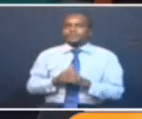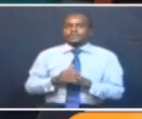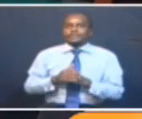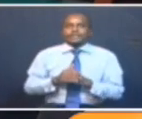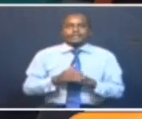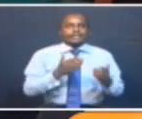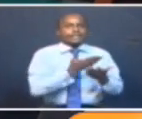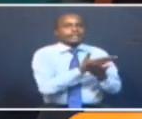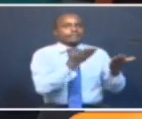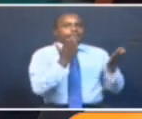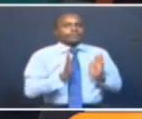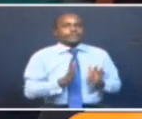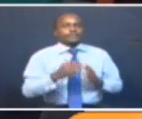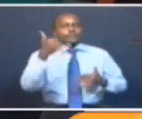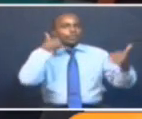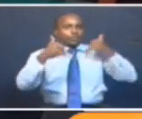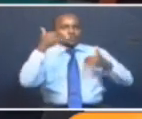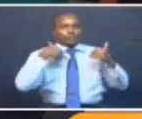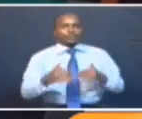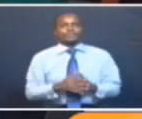everybody kept on phoning.